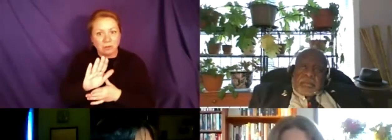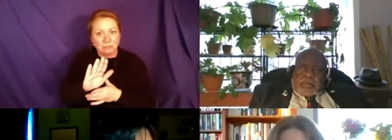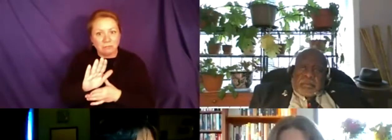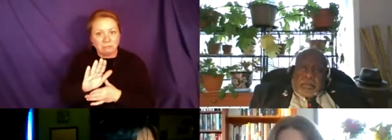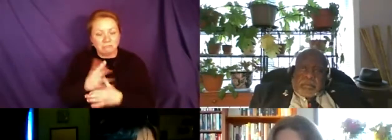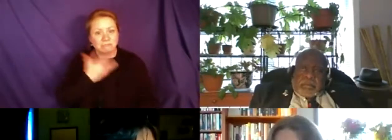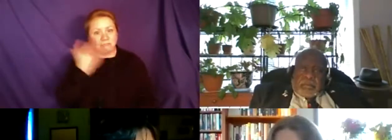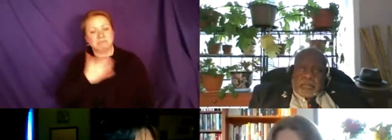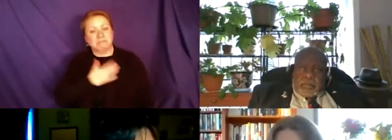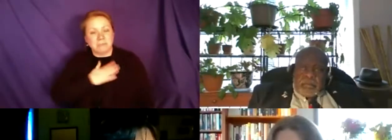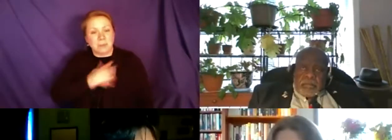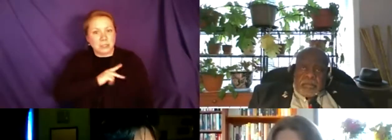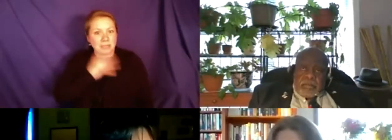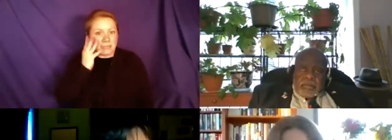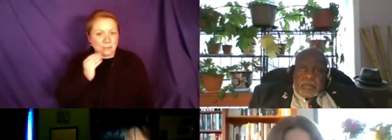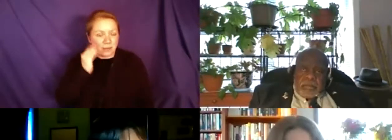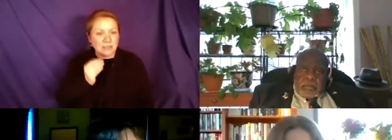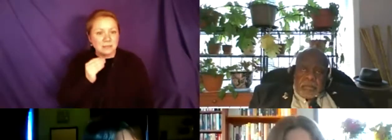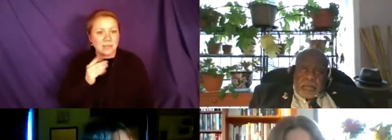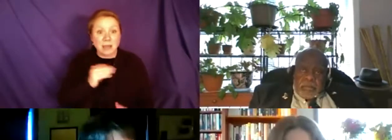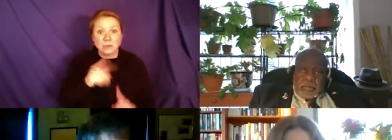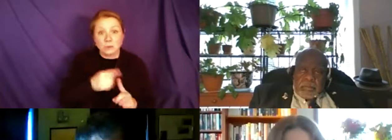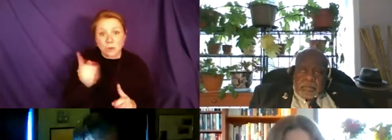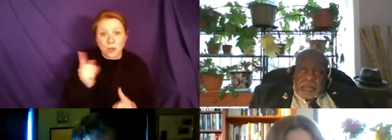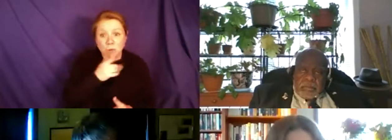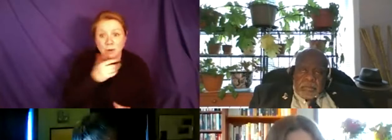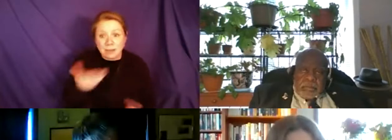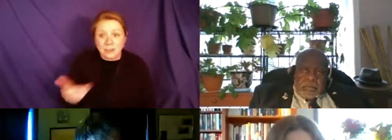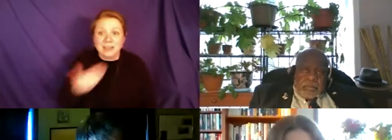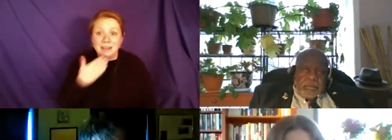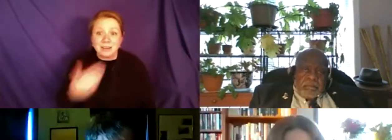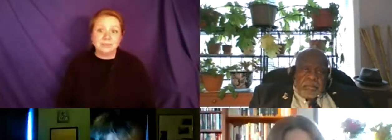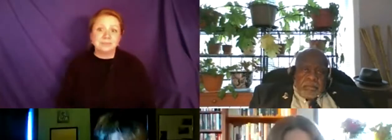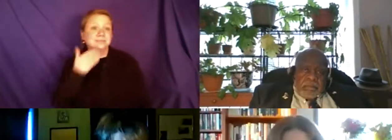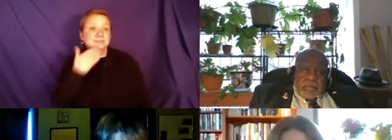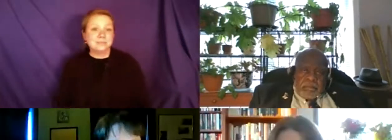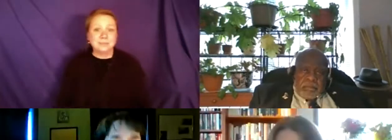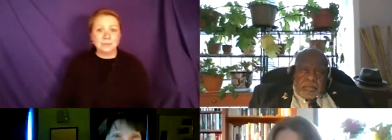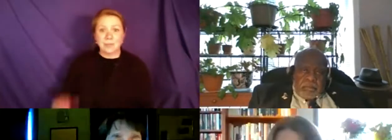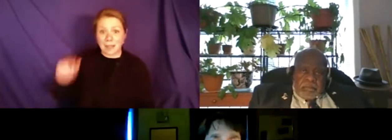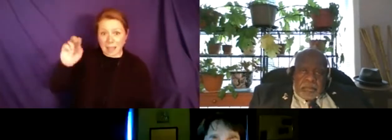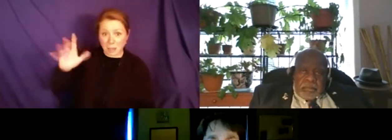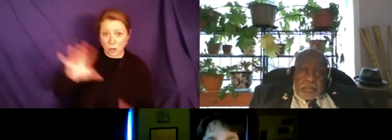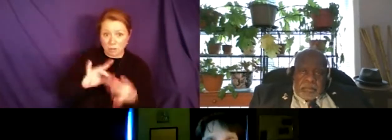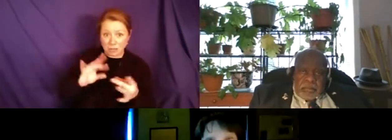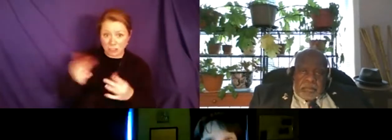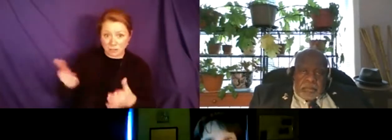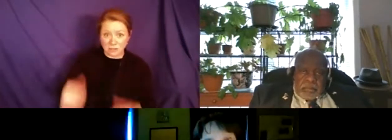compelling personal experiences, and to the folks that are here. So thank you. Thank you. Anne, did you want to say a word on that?